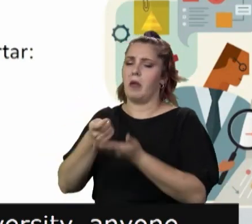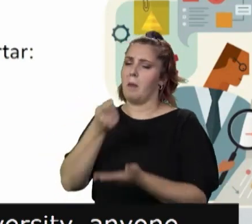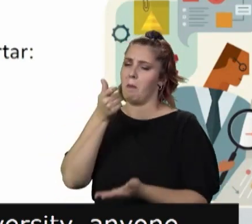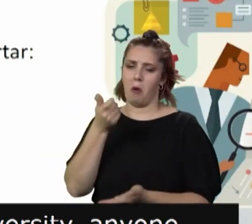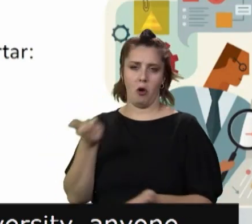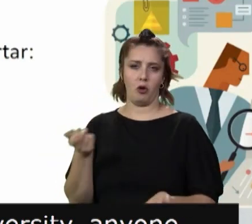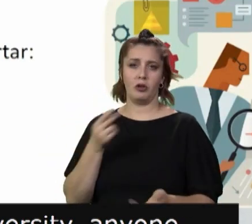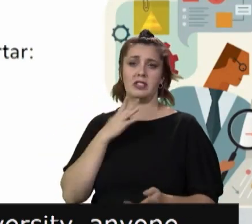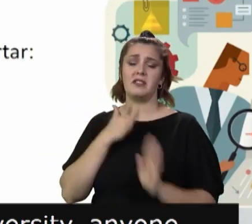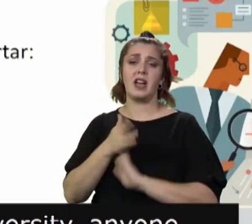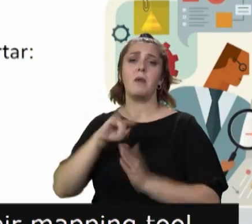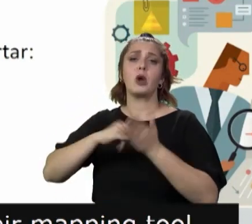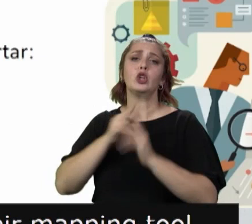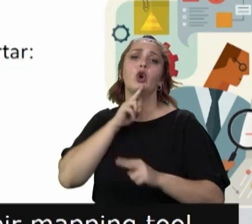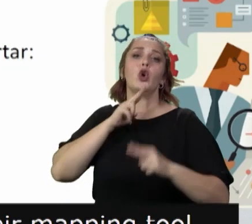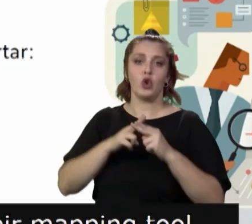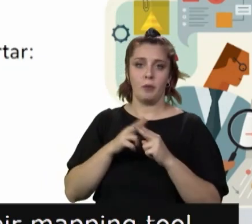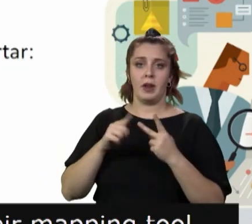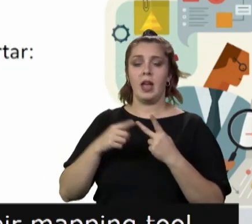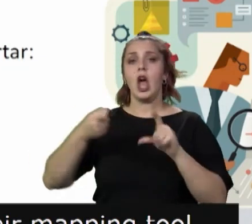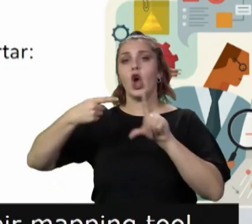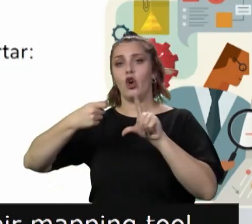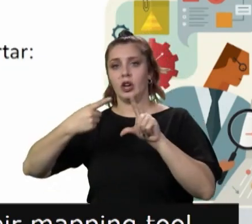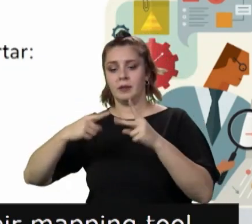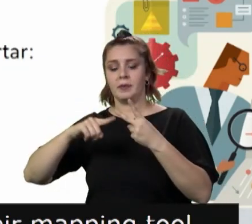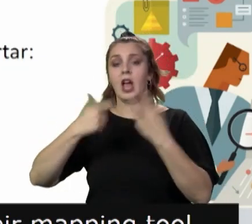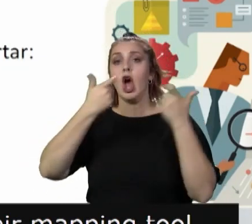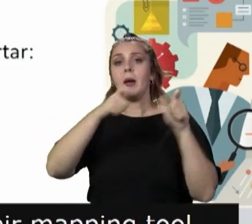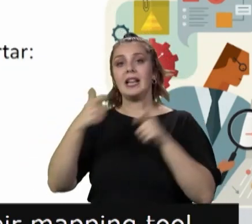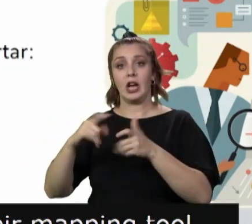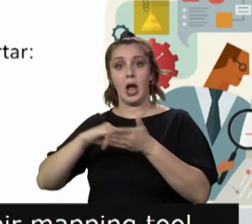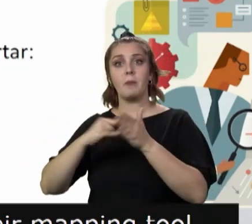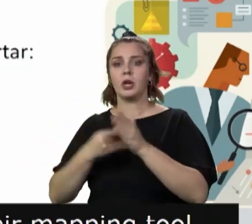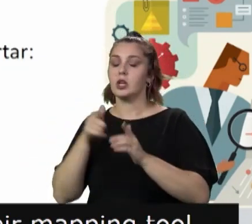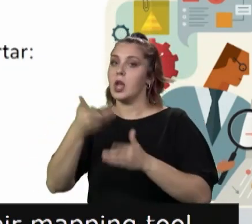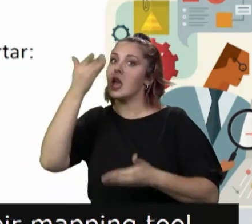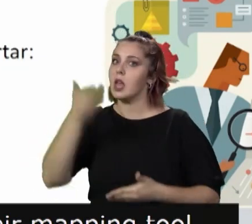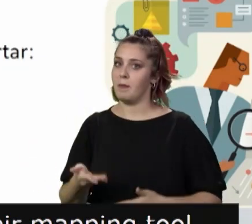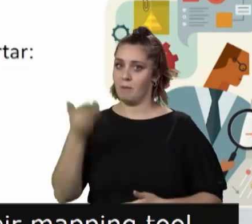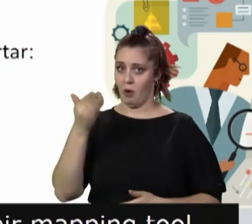join us filling out this form. It will request a few